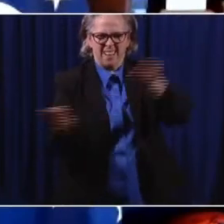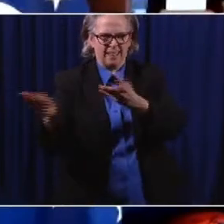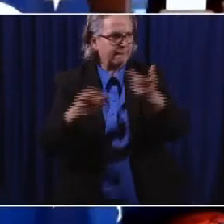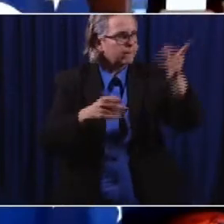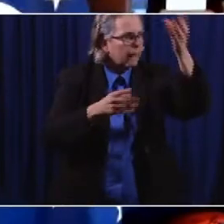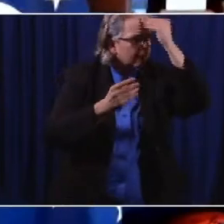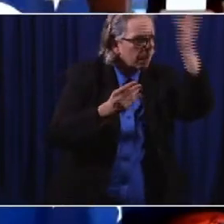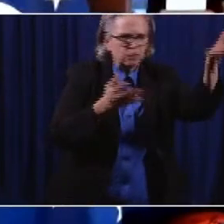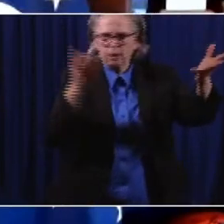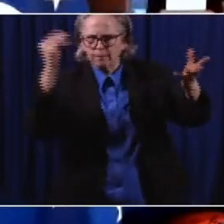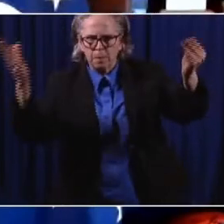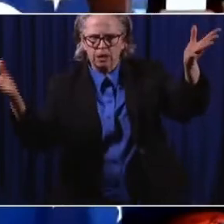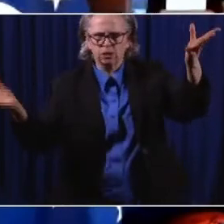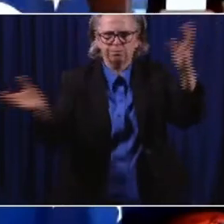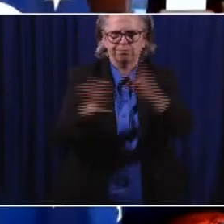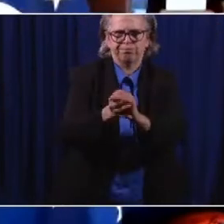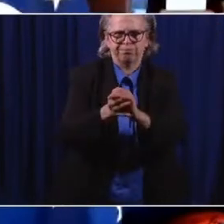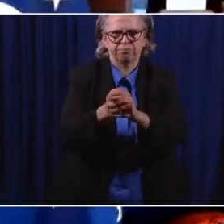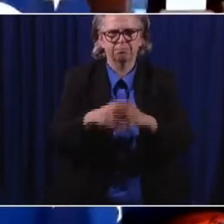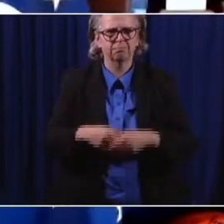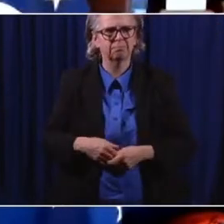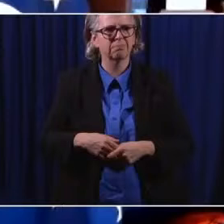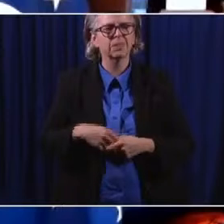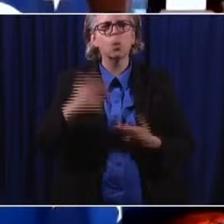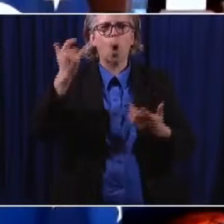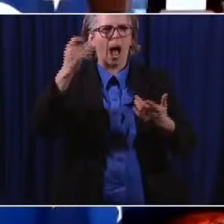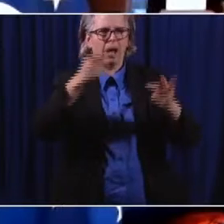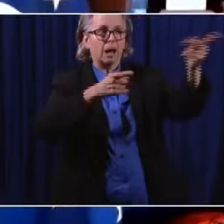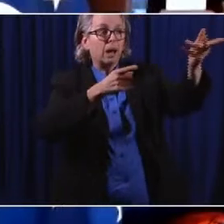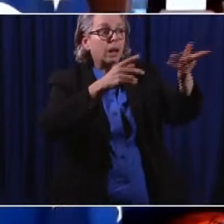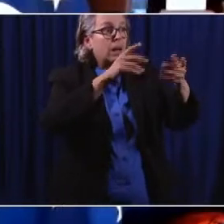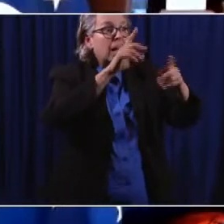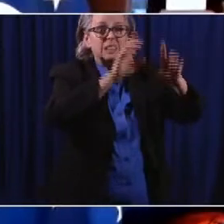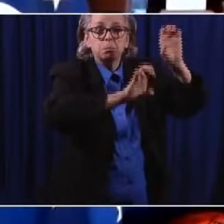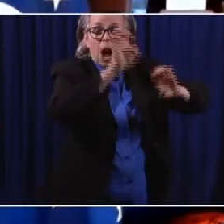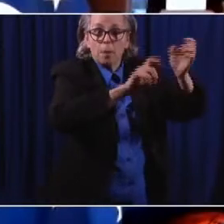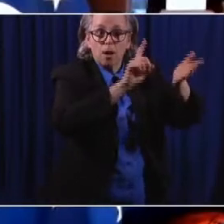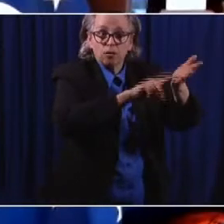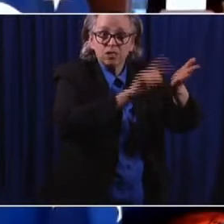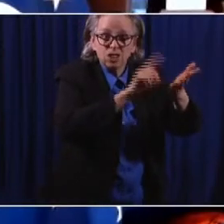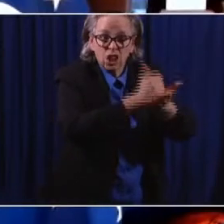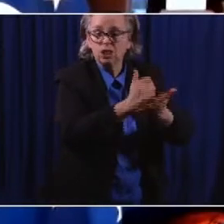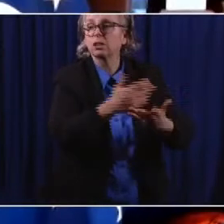experimental treatments as quickly as we can to serve the people of Ohio.